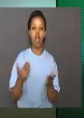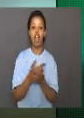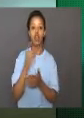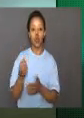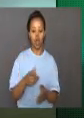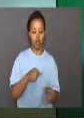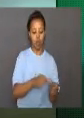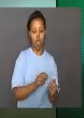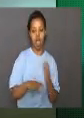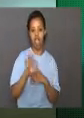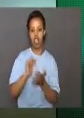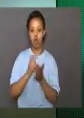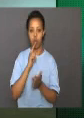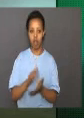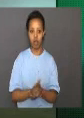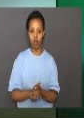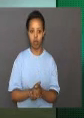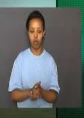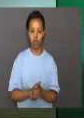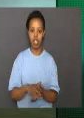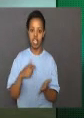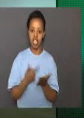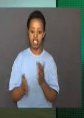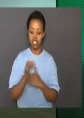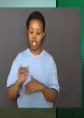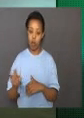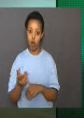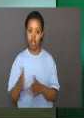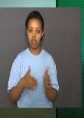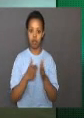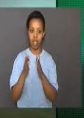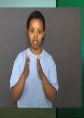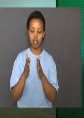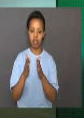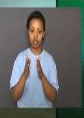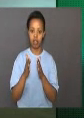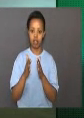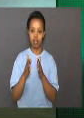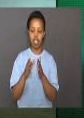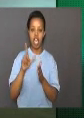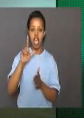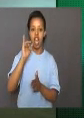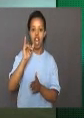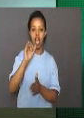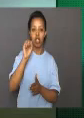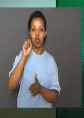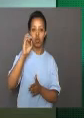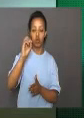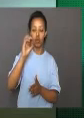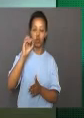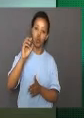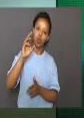hosts. In comparison, the lysogenic cycle does not result